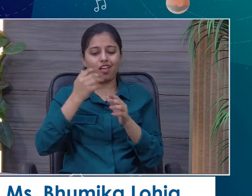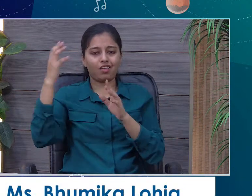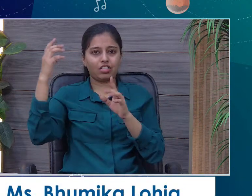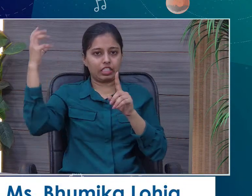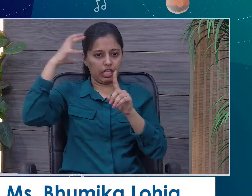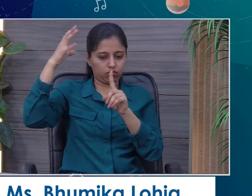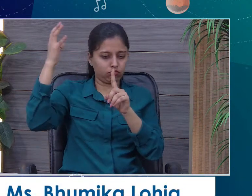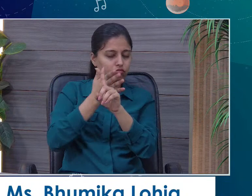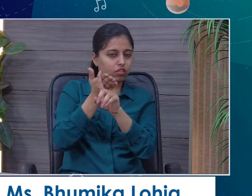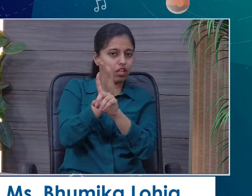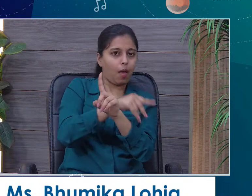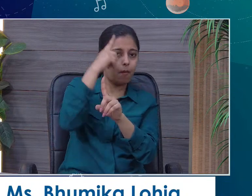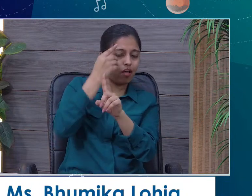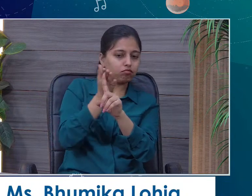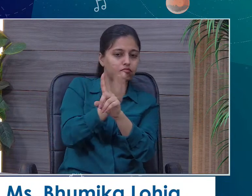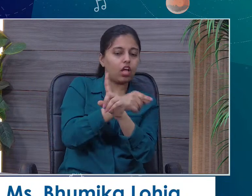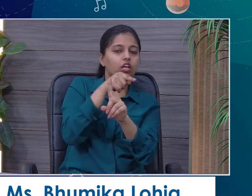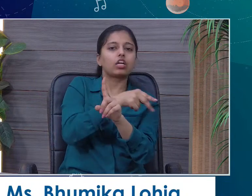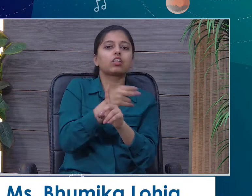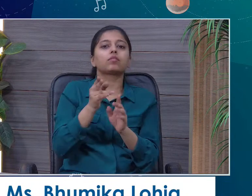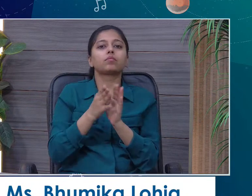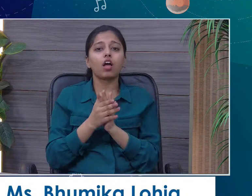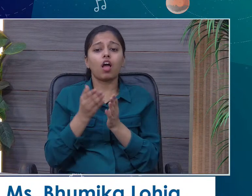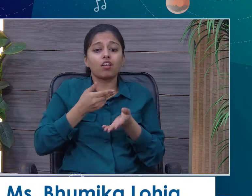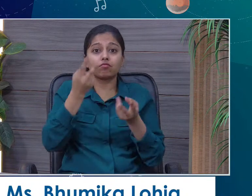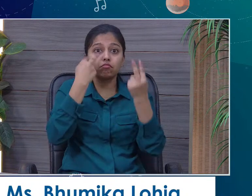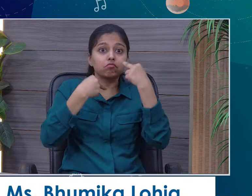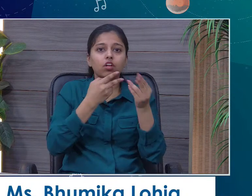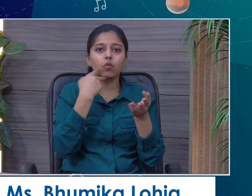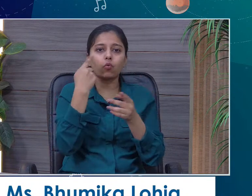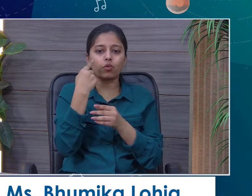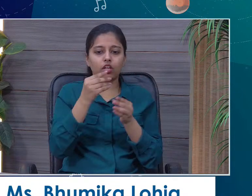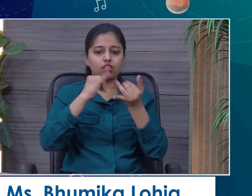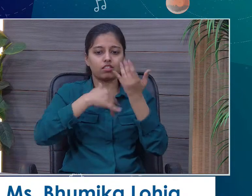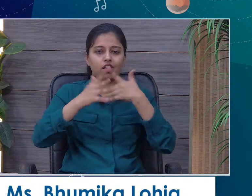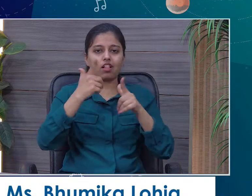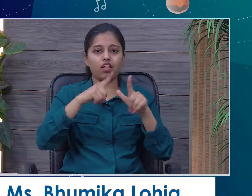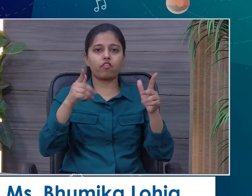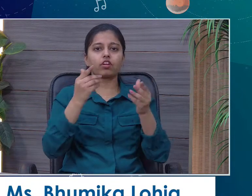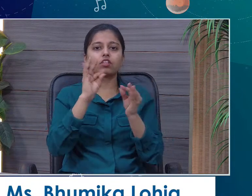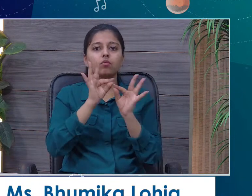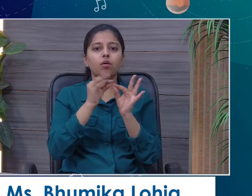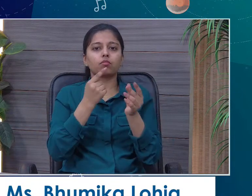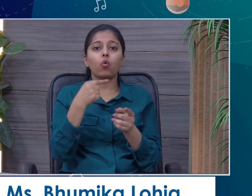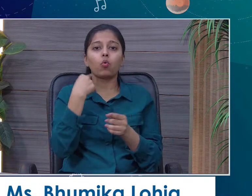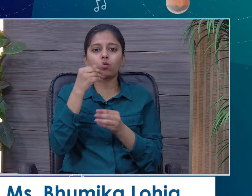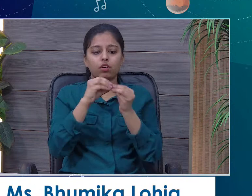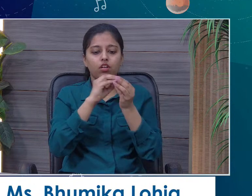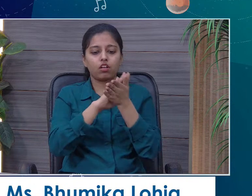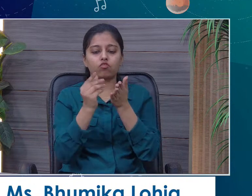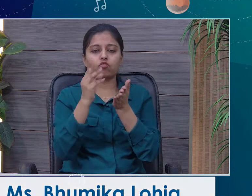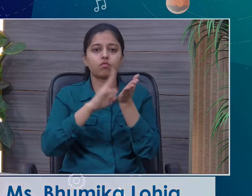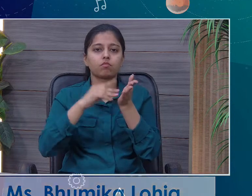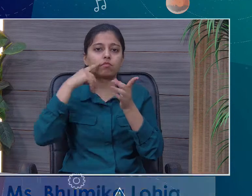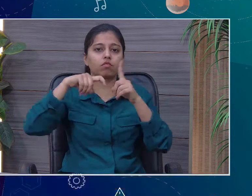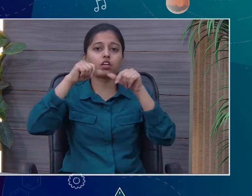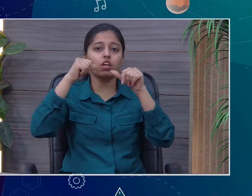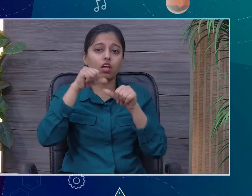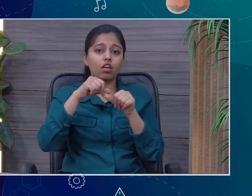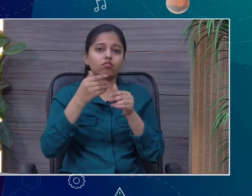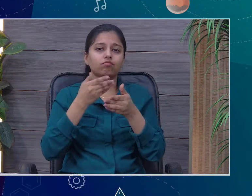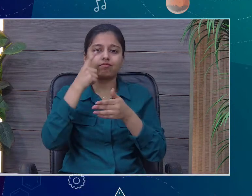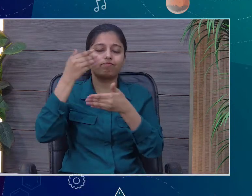and as you can see I am accompanied by our sign language interpreter. Let's meet her. You are Miss Bhumika Lohia. Welcome